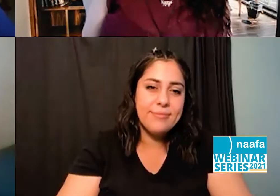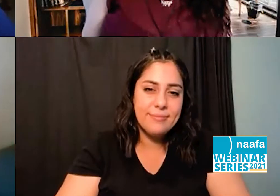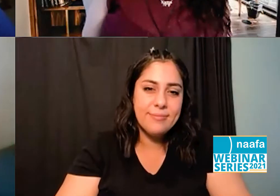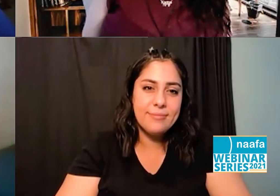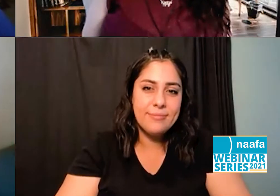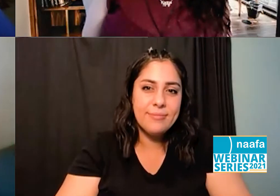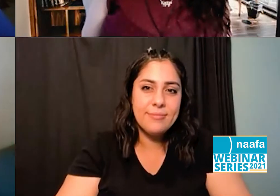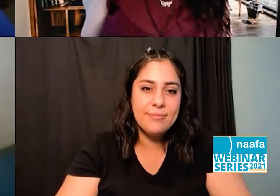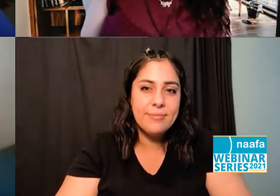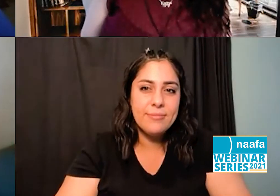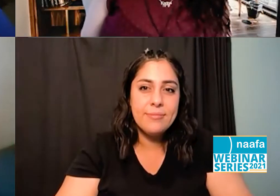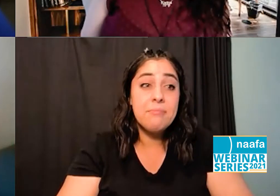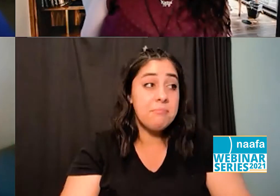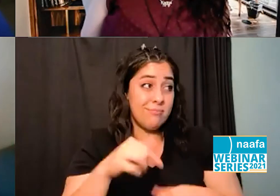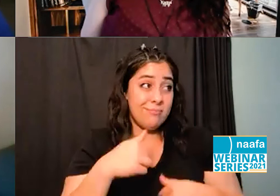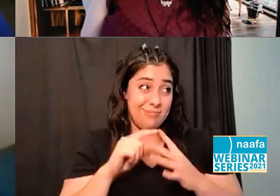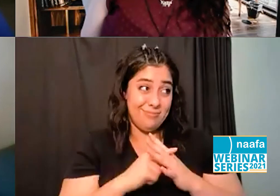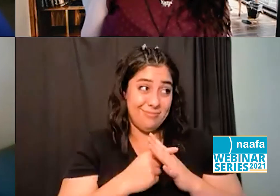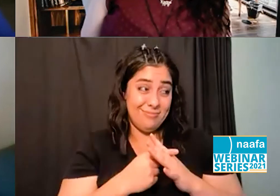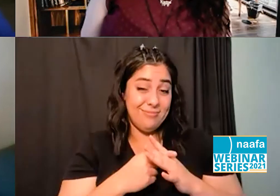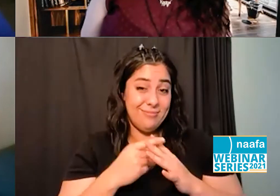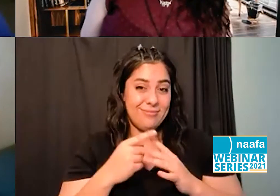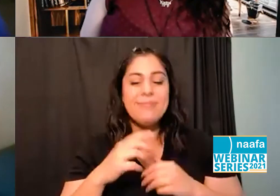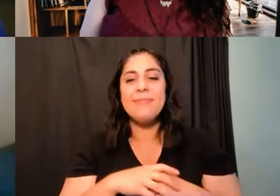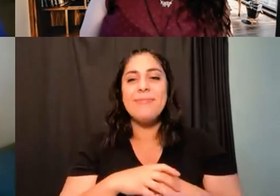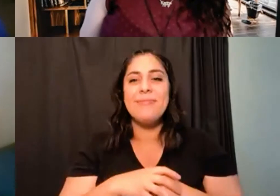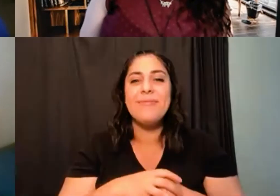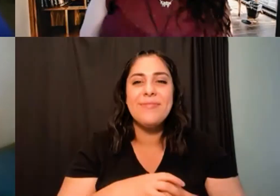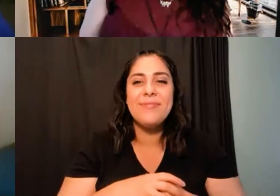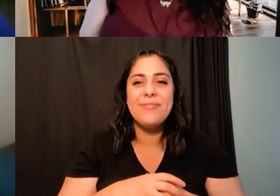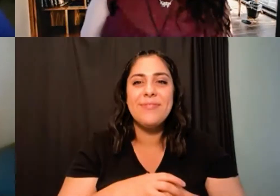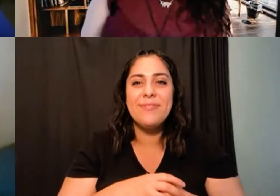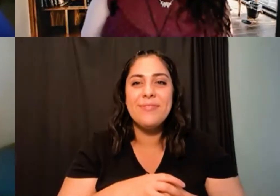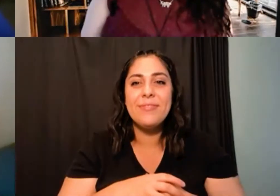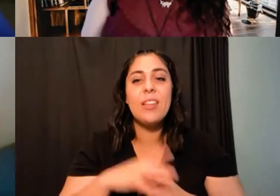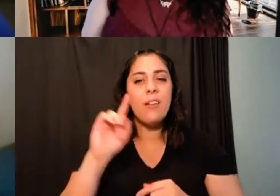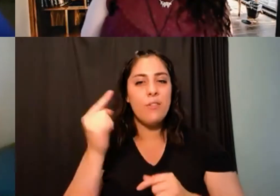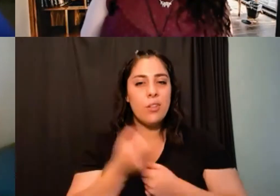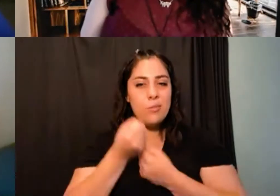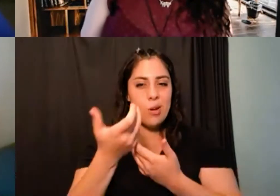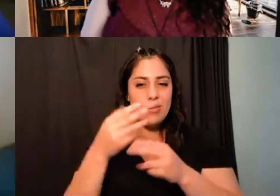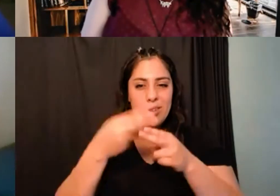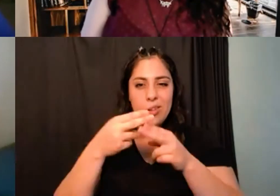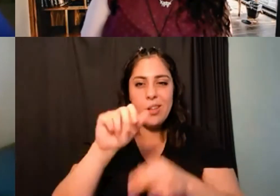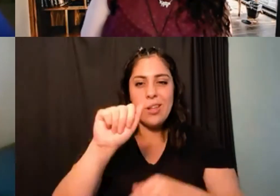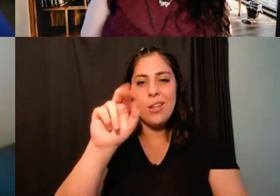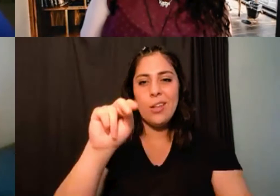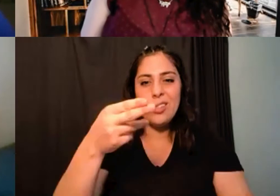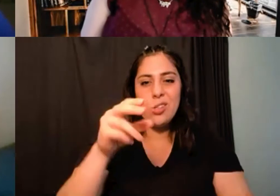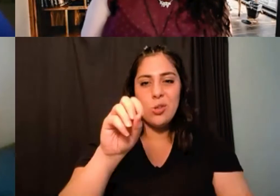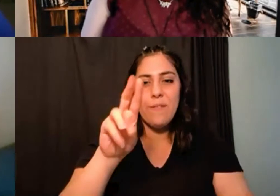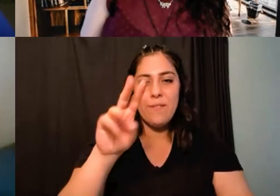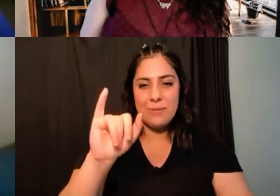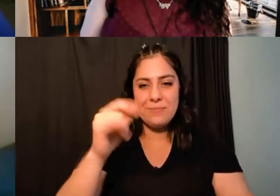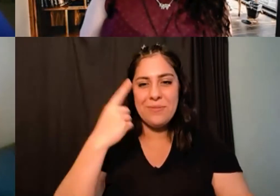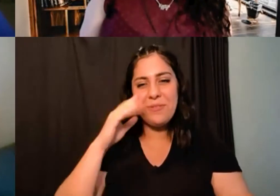This is where I start? Yes. Yay. This first poem is called Anchovy. It's dedicated to my